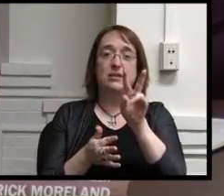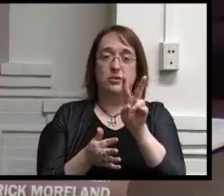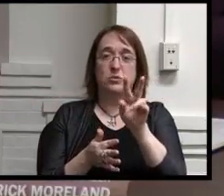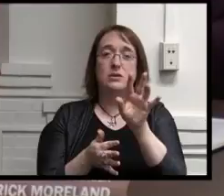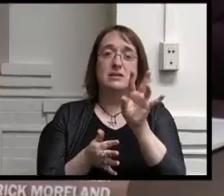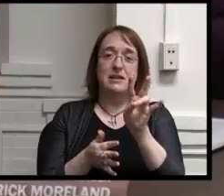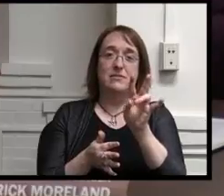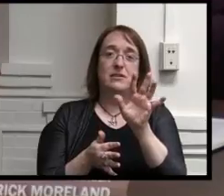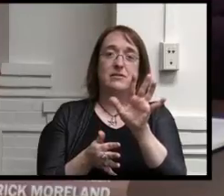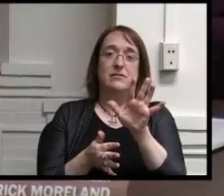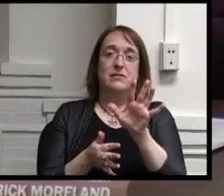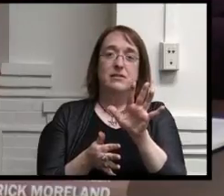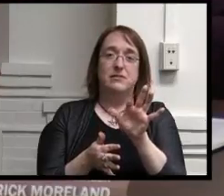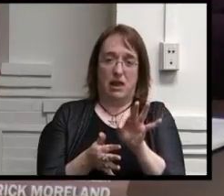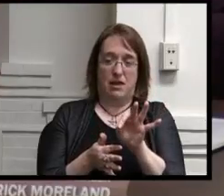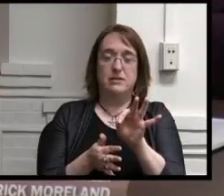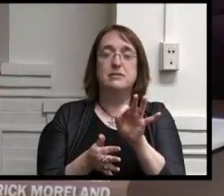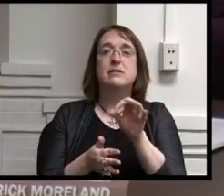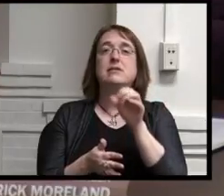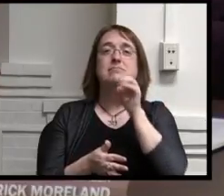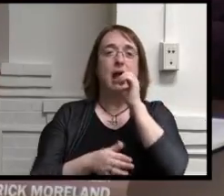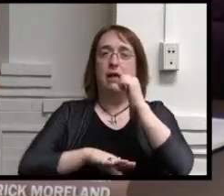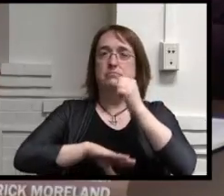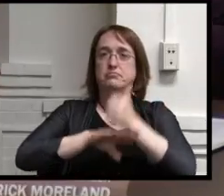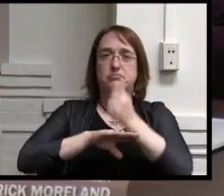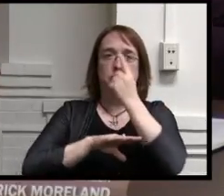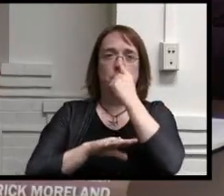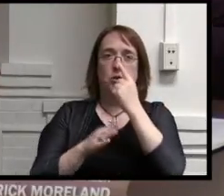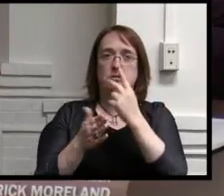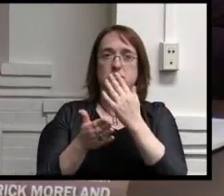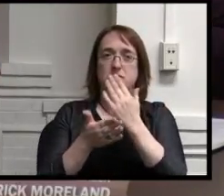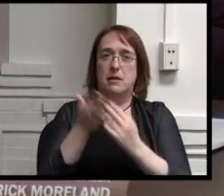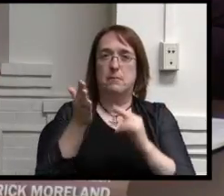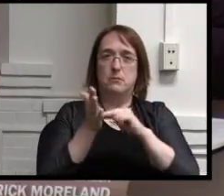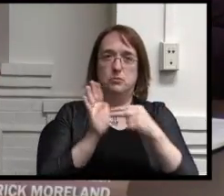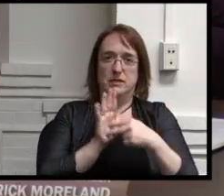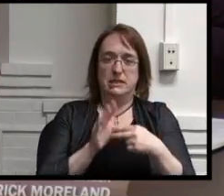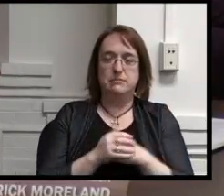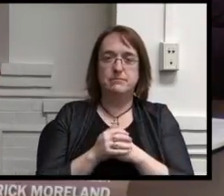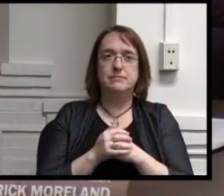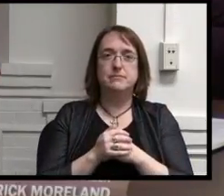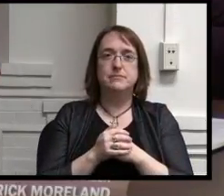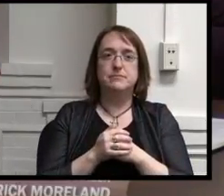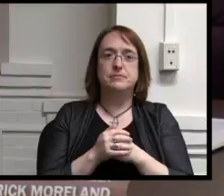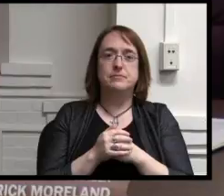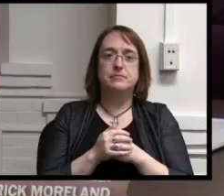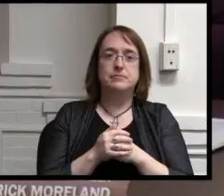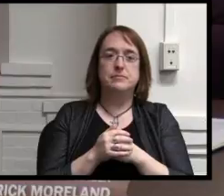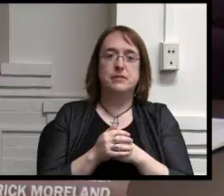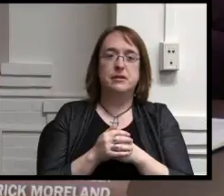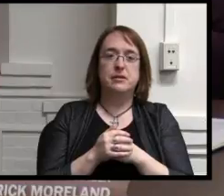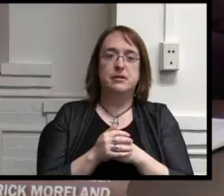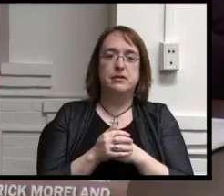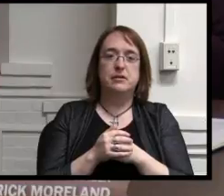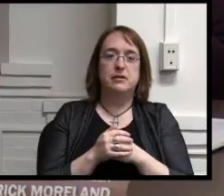$2,792,759 was unassigned. So that's a very substantial fund balance, the unassigned fund balance.